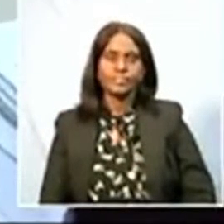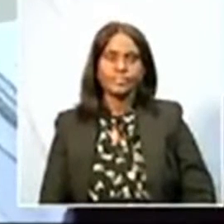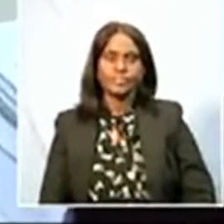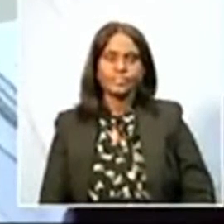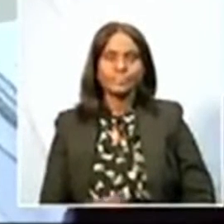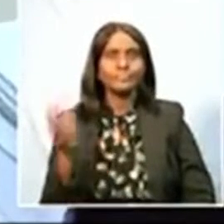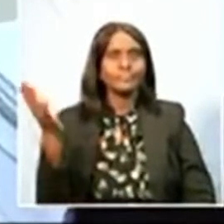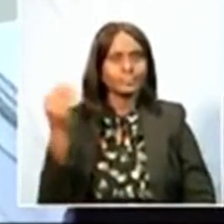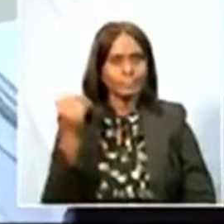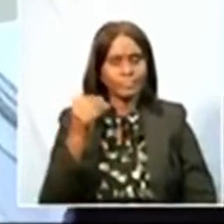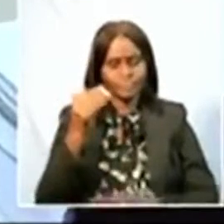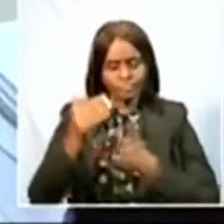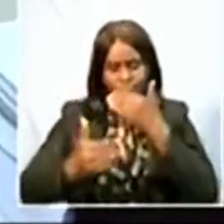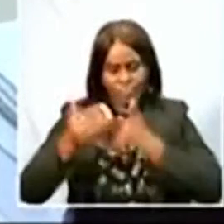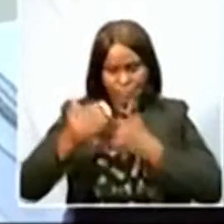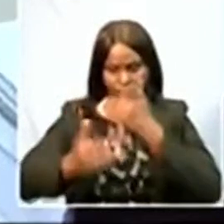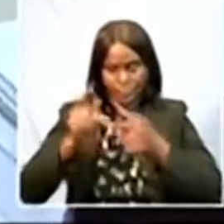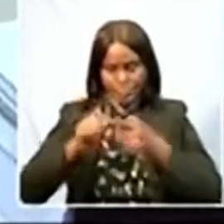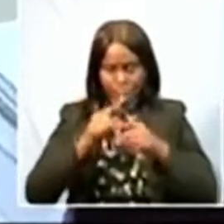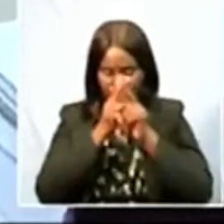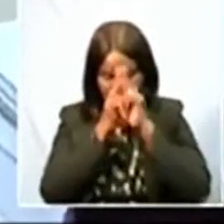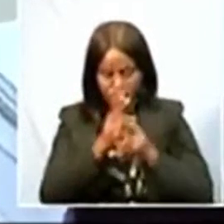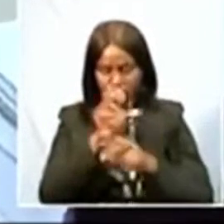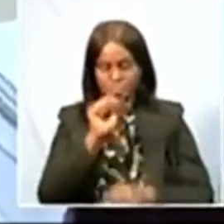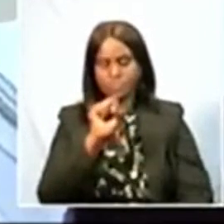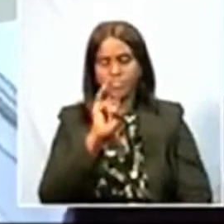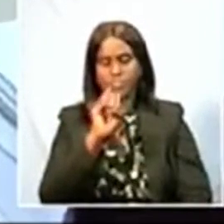kindly come next to Honorable Singombe.